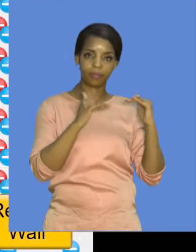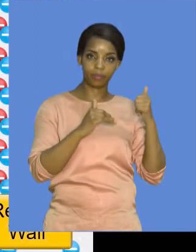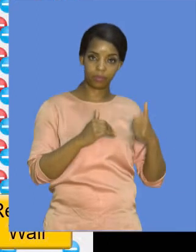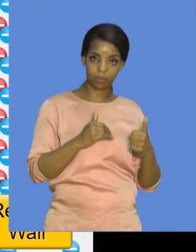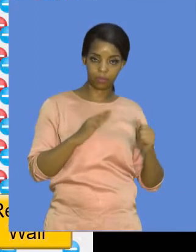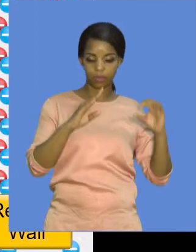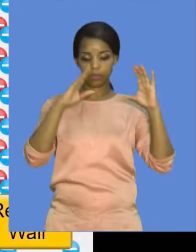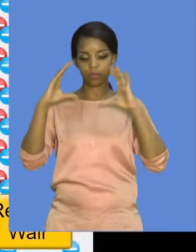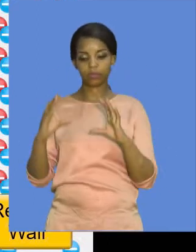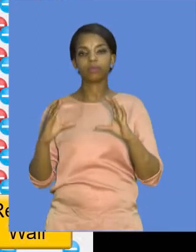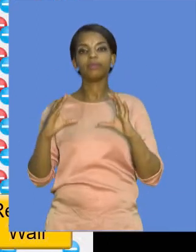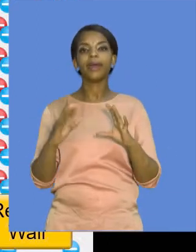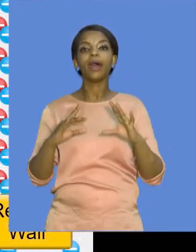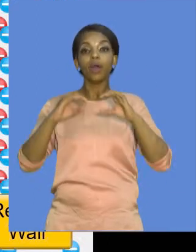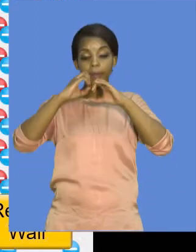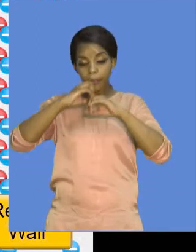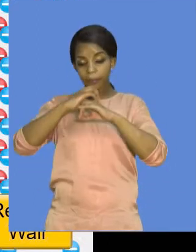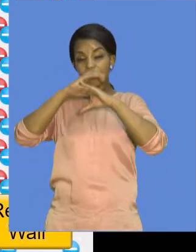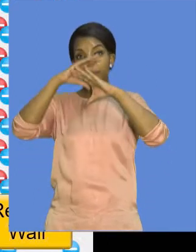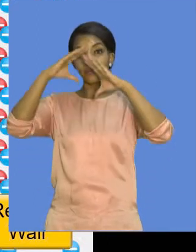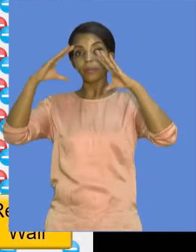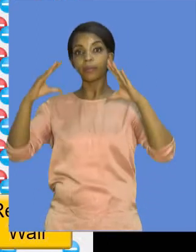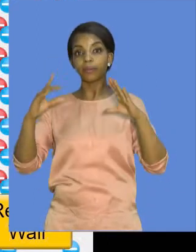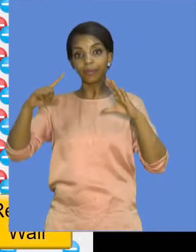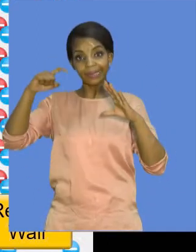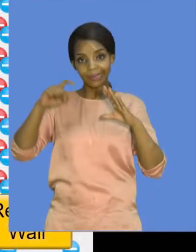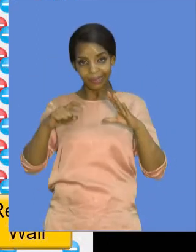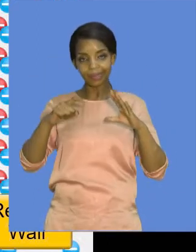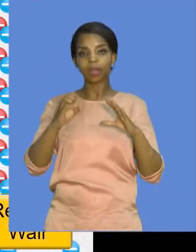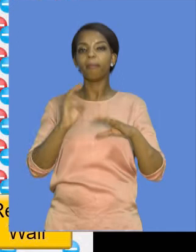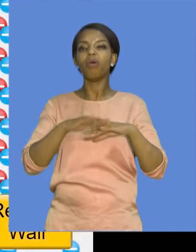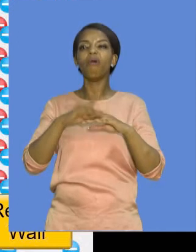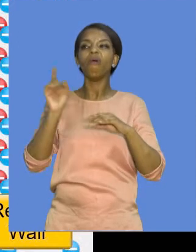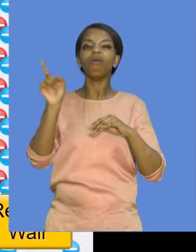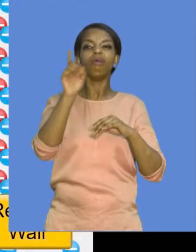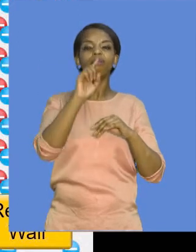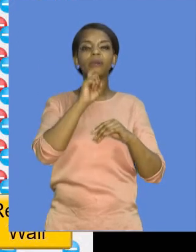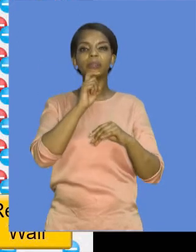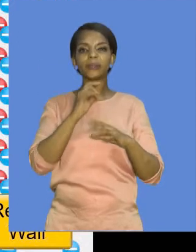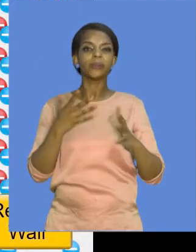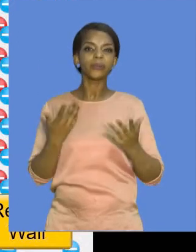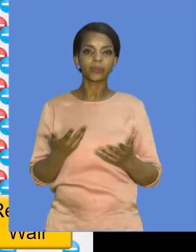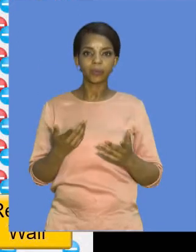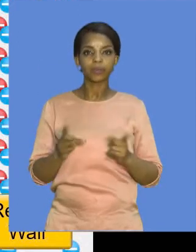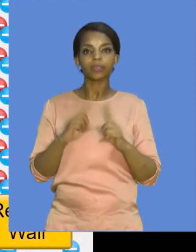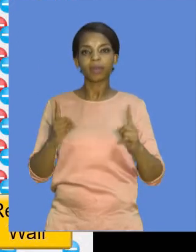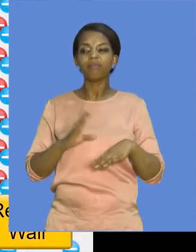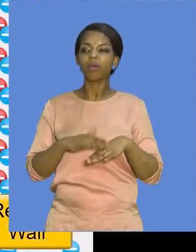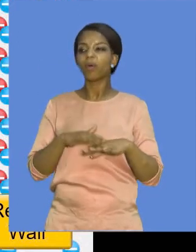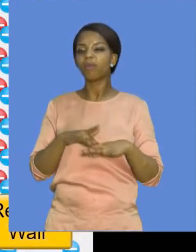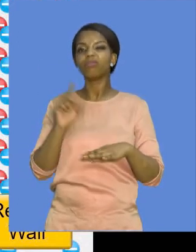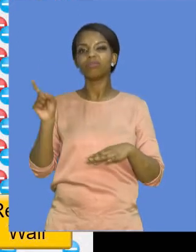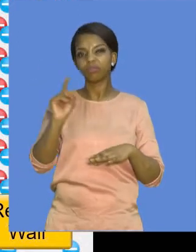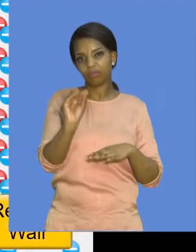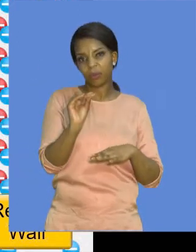common feature, and some of these demonstrations, I think they'll bring an understanding of, the science behind, the